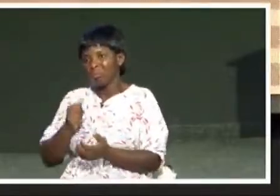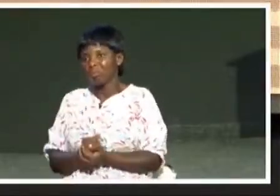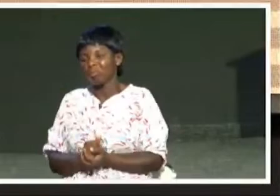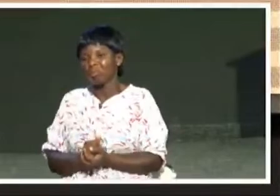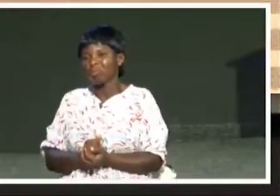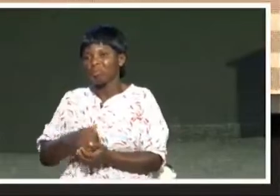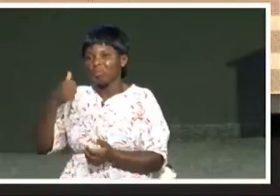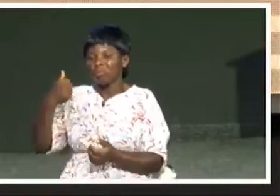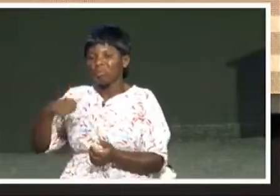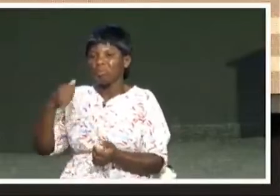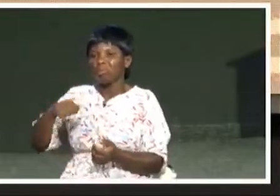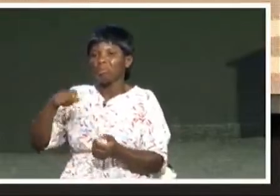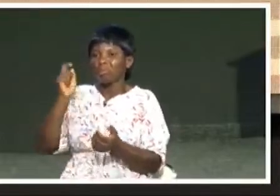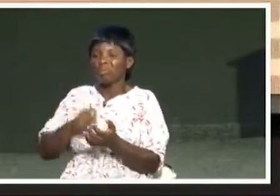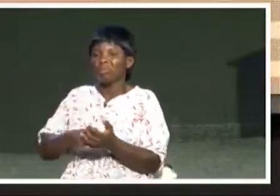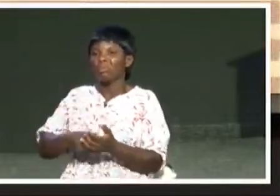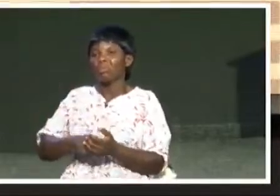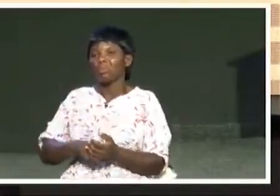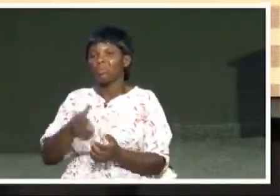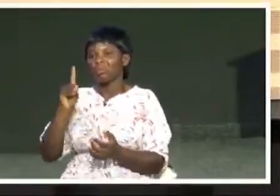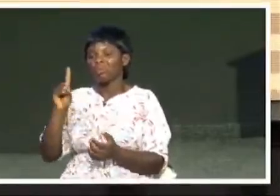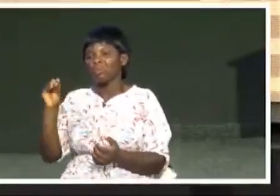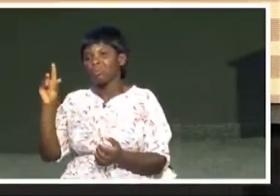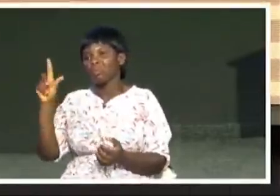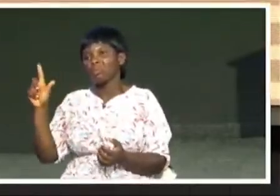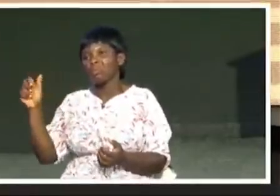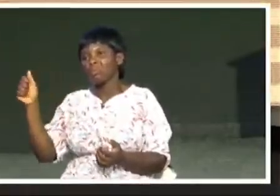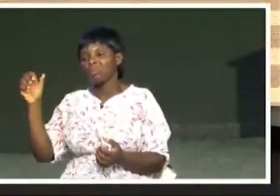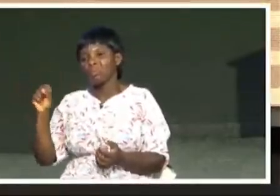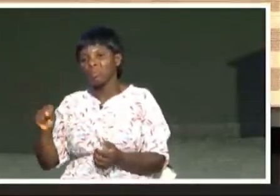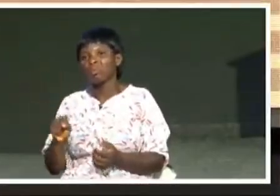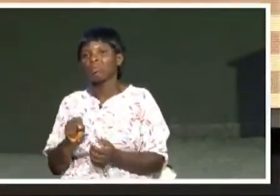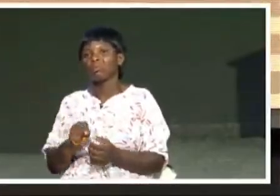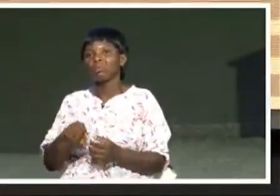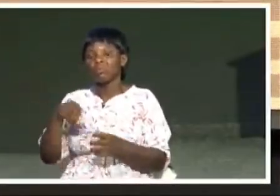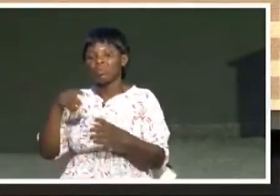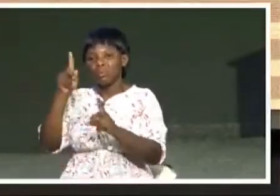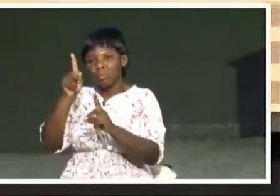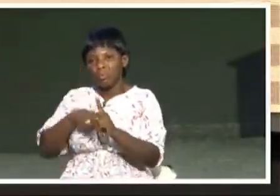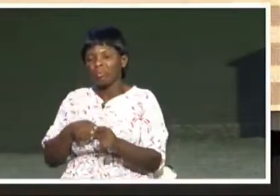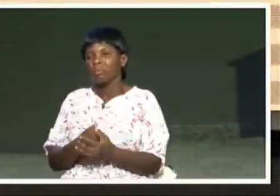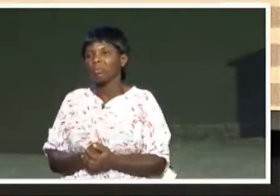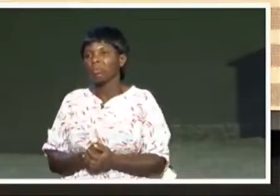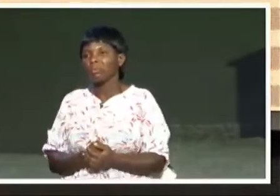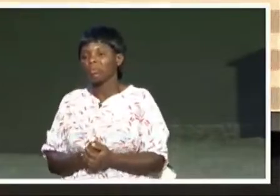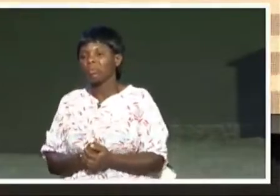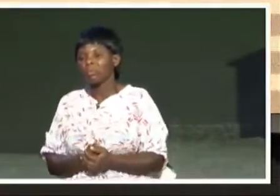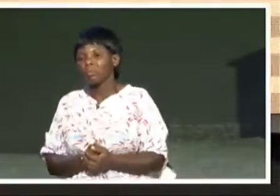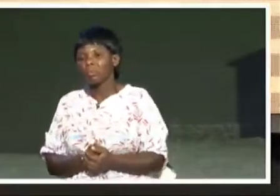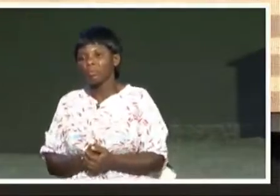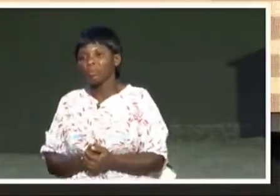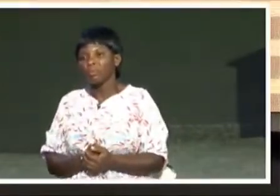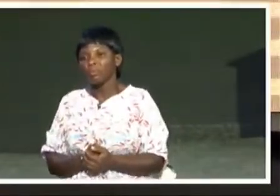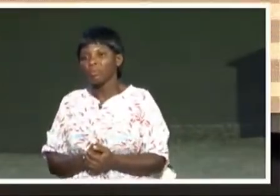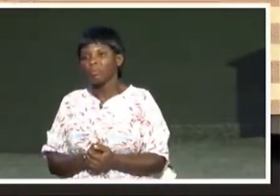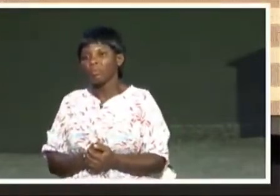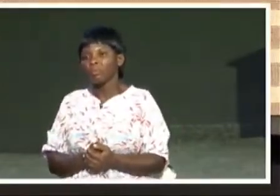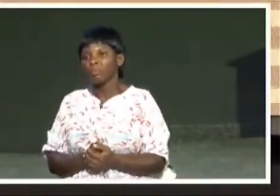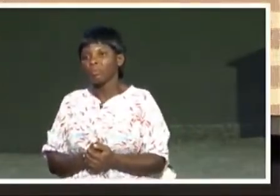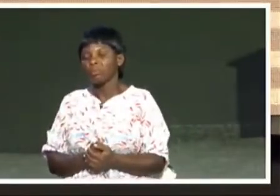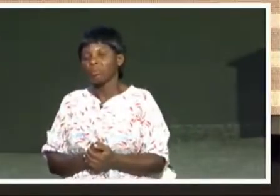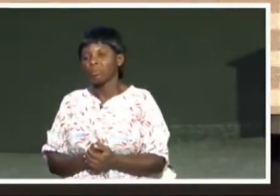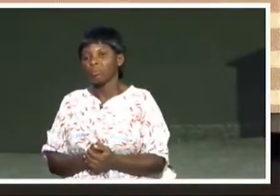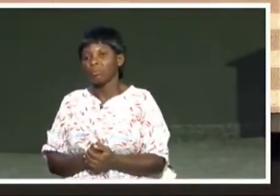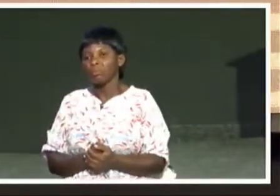salary. And she says, PK, I'm having a great time of my life. And dancing is not as demanding as corporate law. And yet